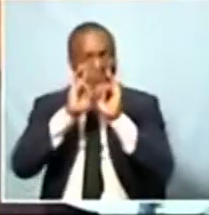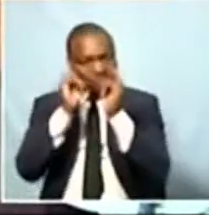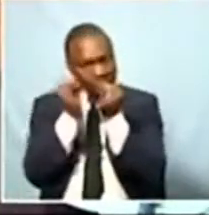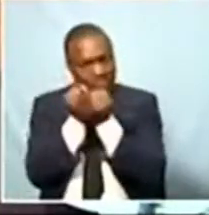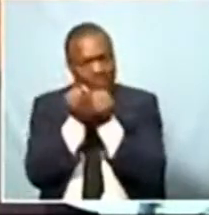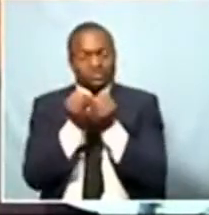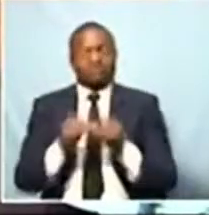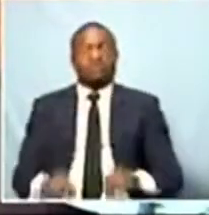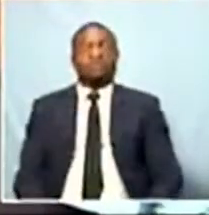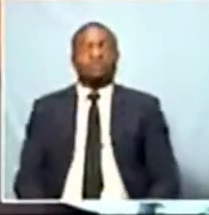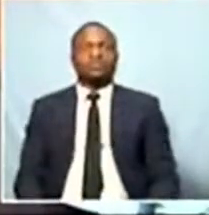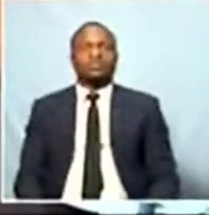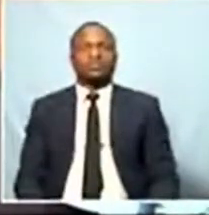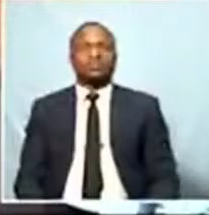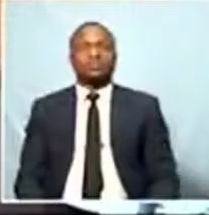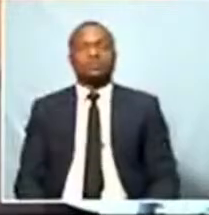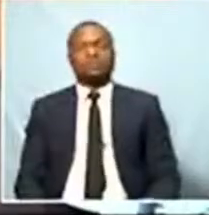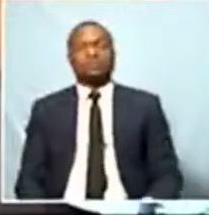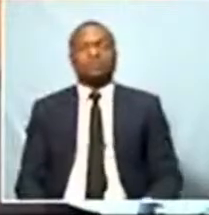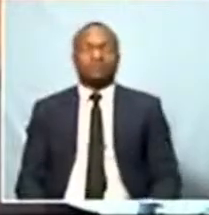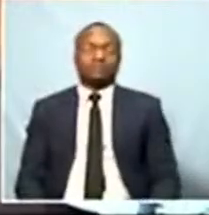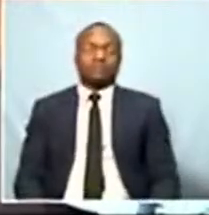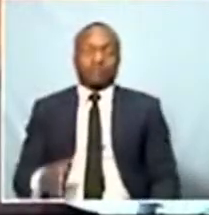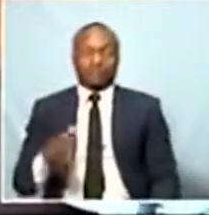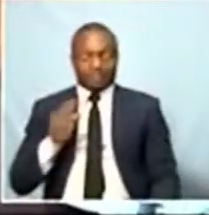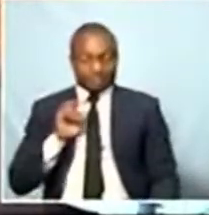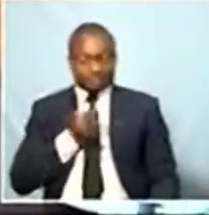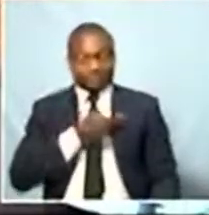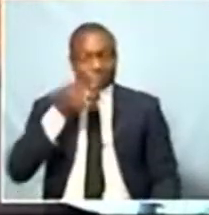institutions. We take note